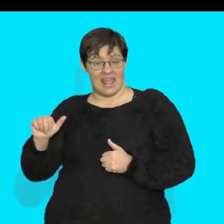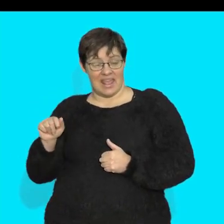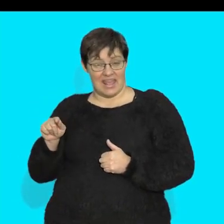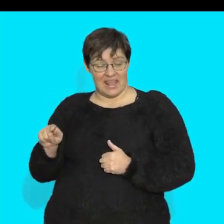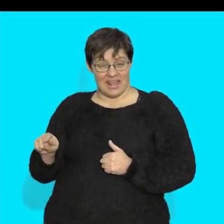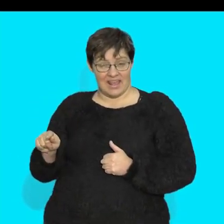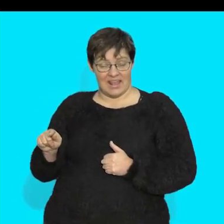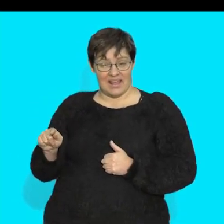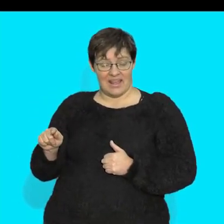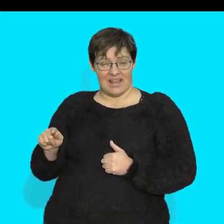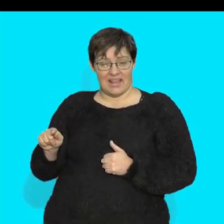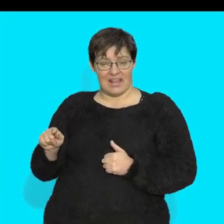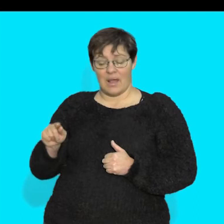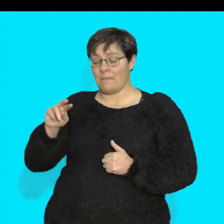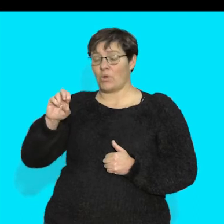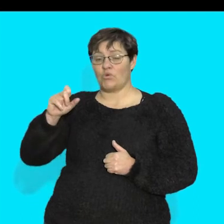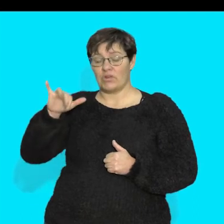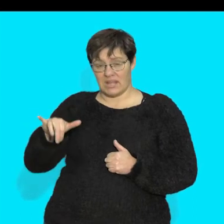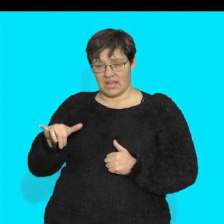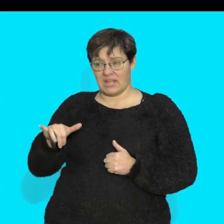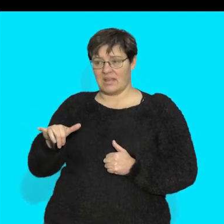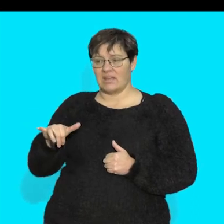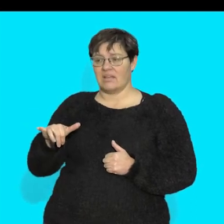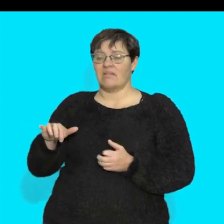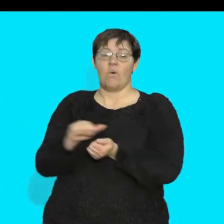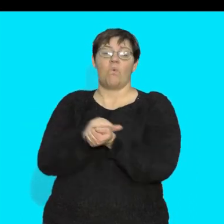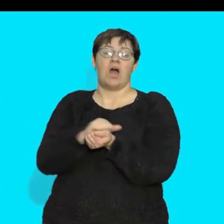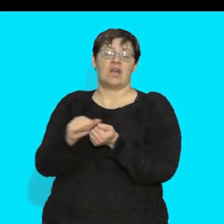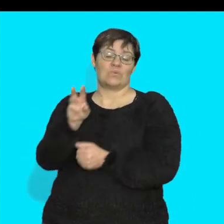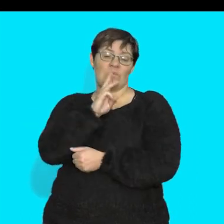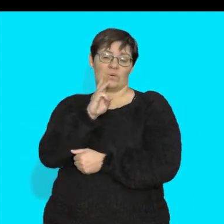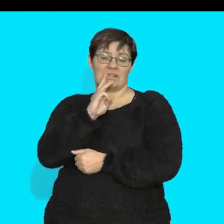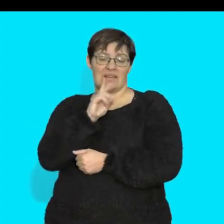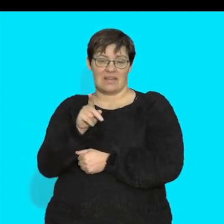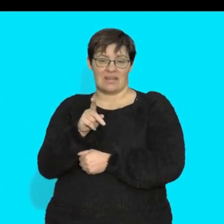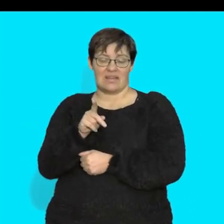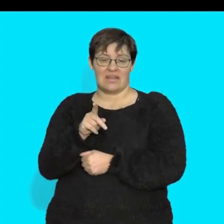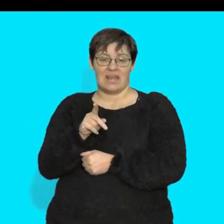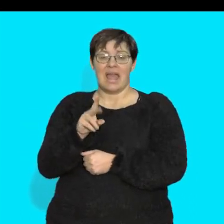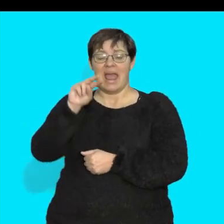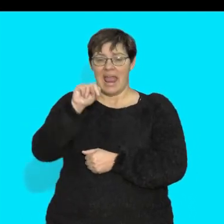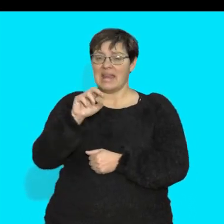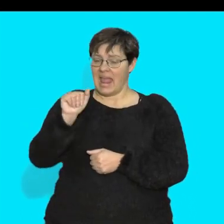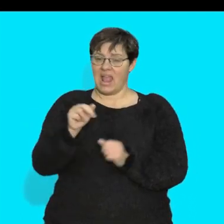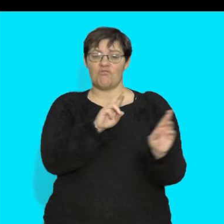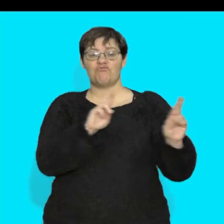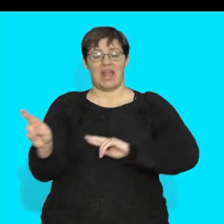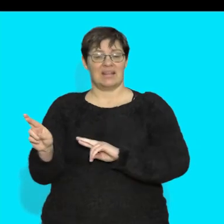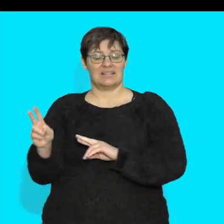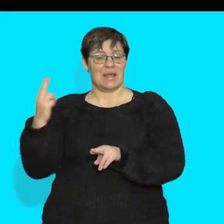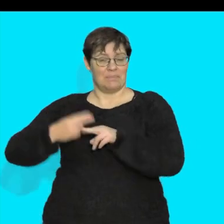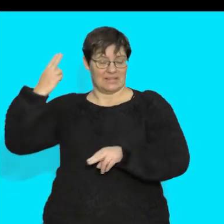and mercury are washed with water. The sodium immediately starts to react and